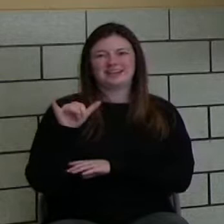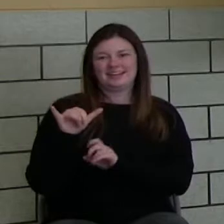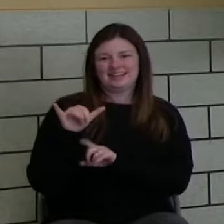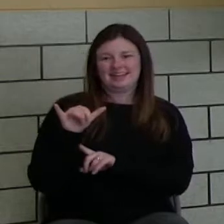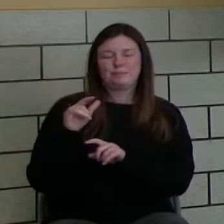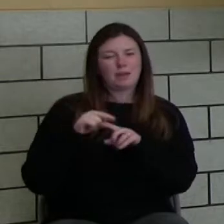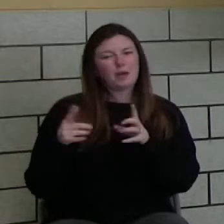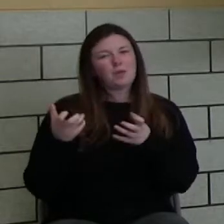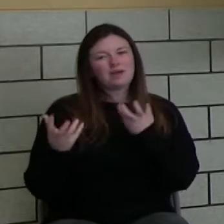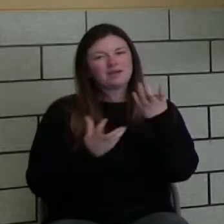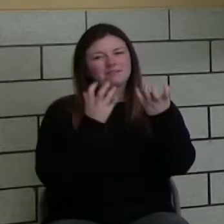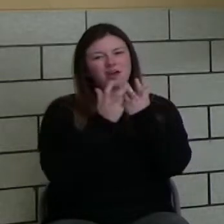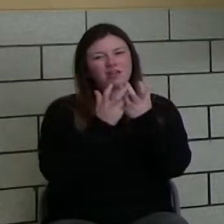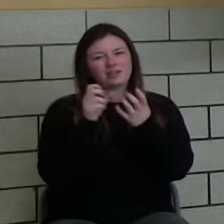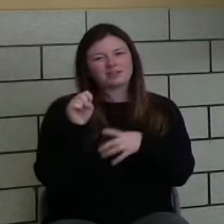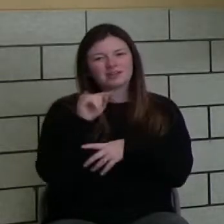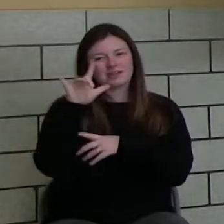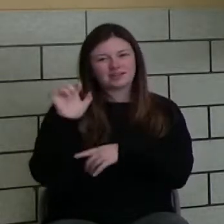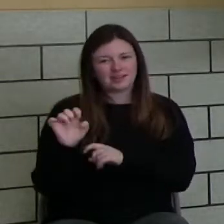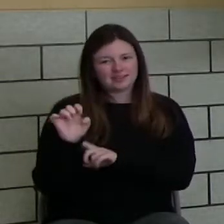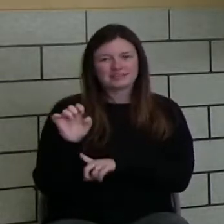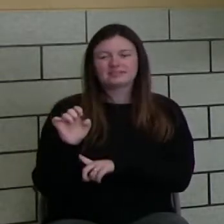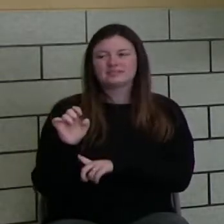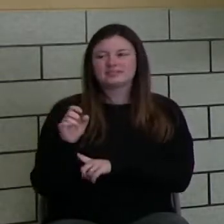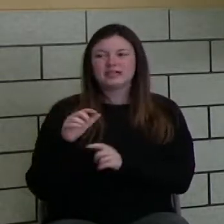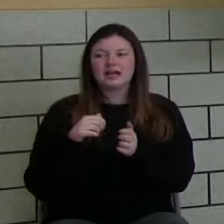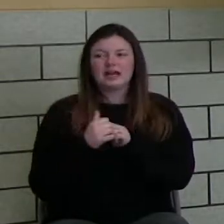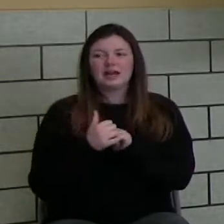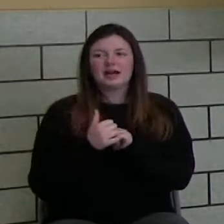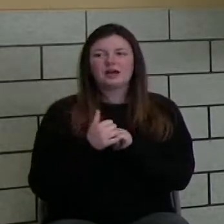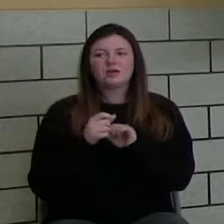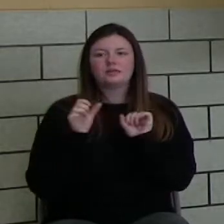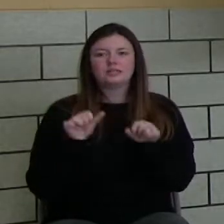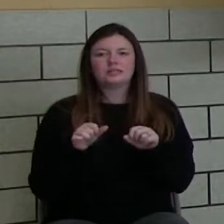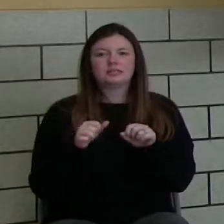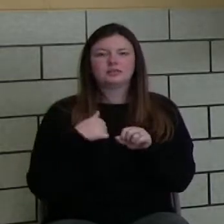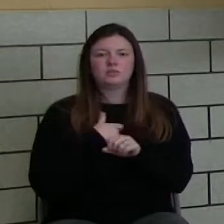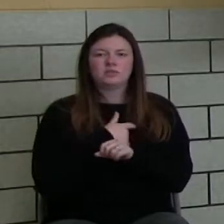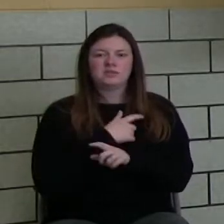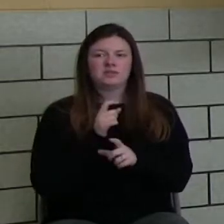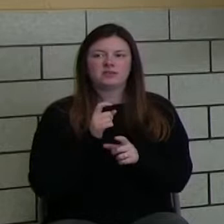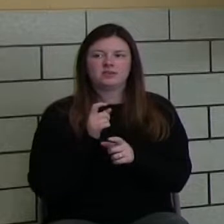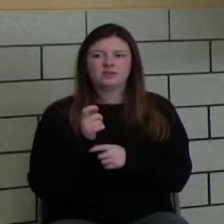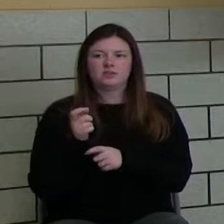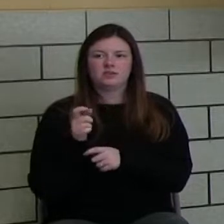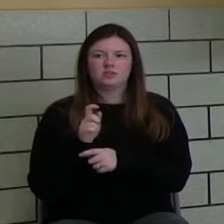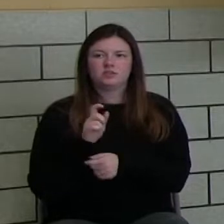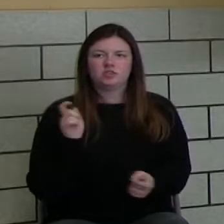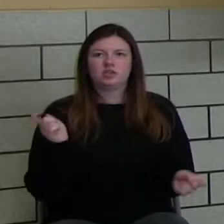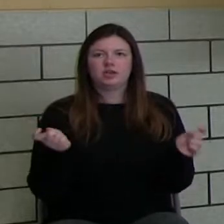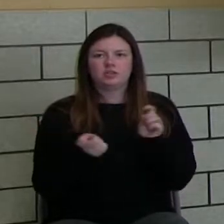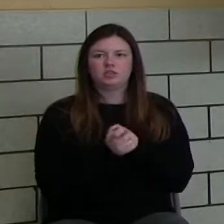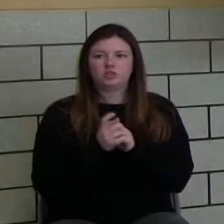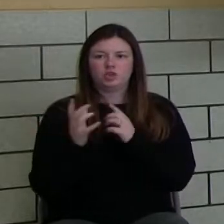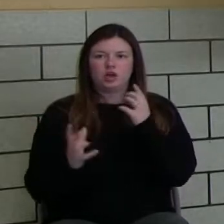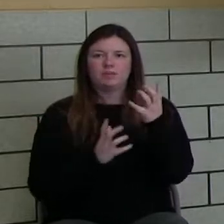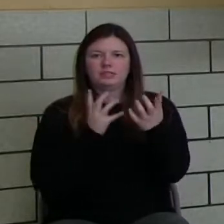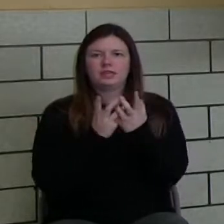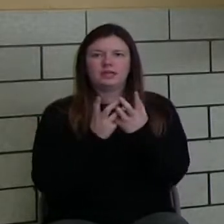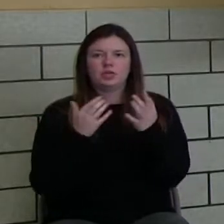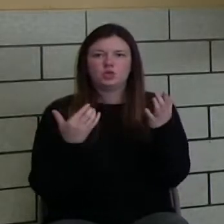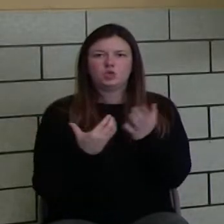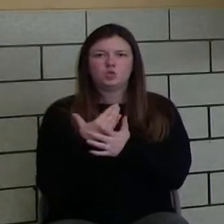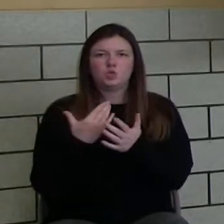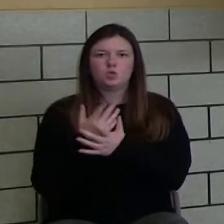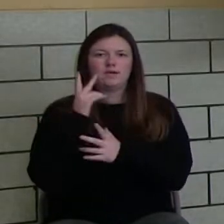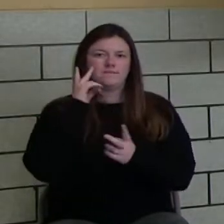how can it be incrementally changed to accommodate a new vision, you know, in 15 years, you